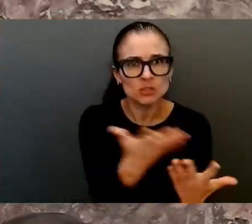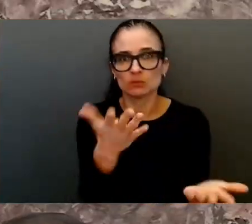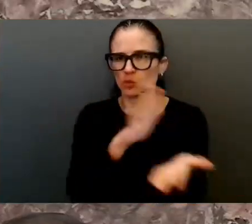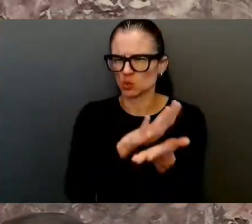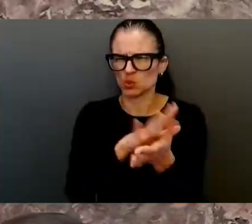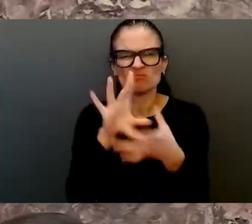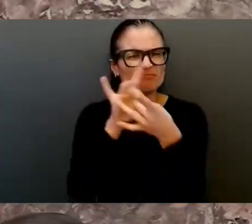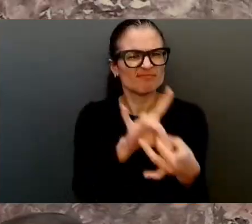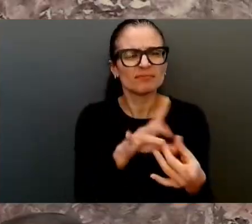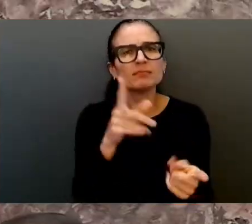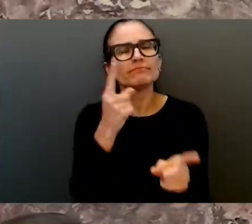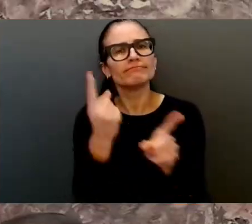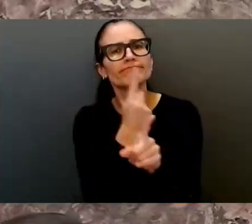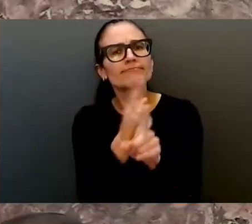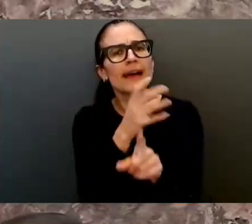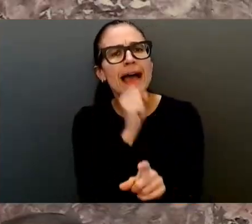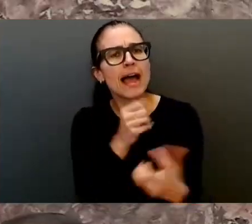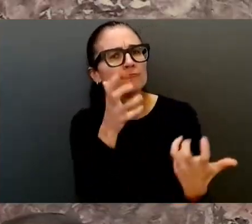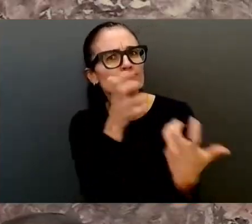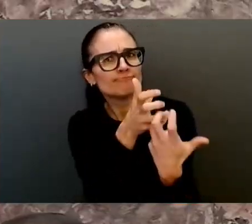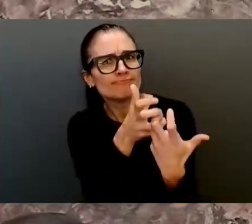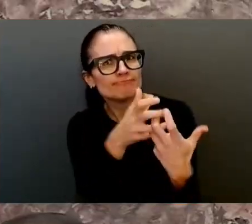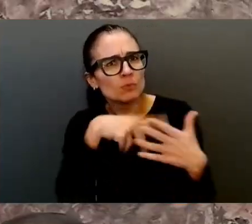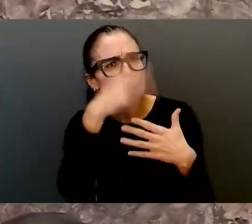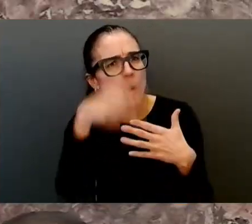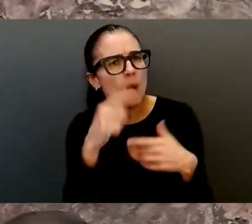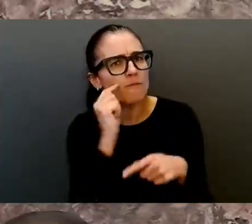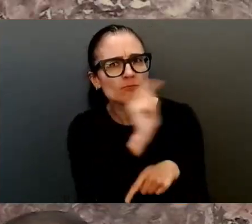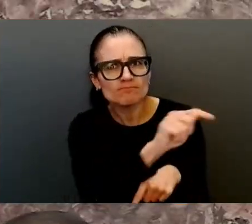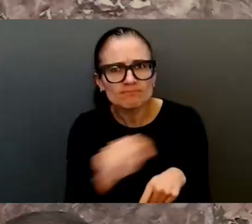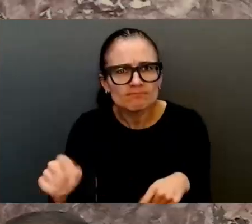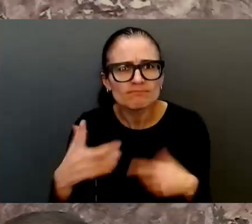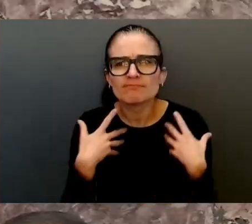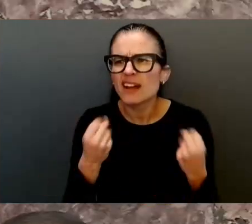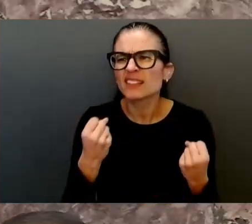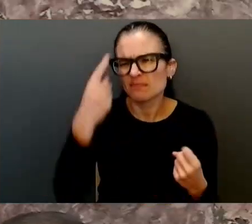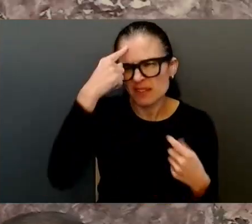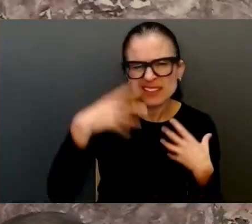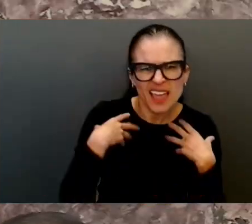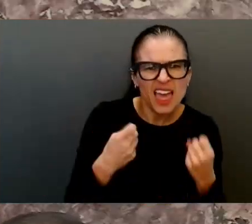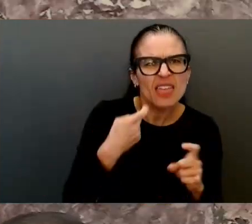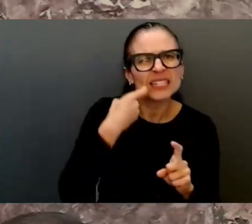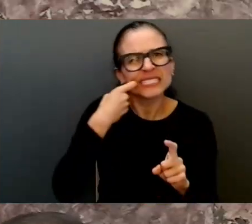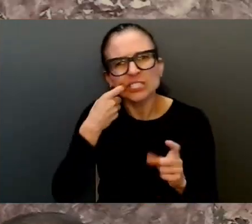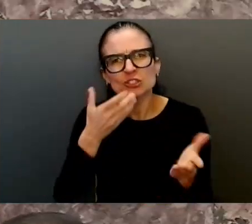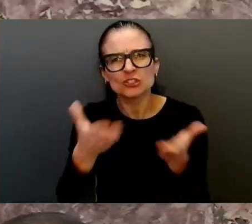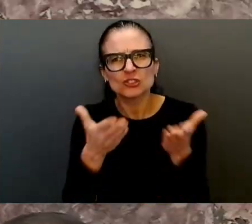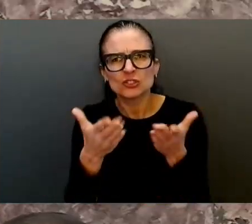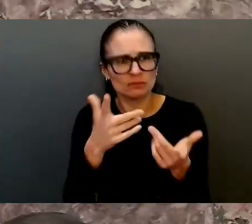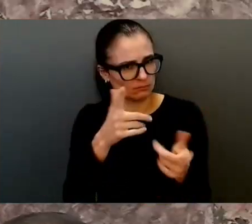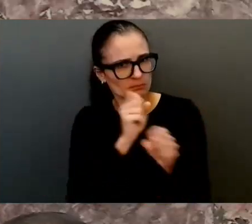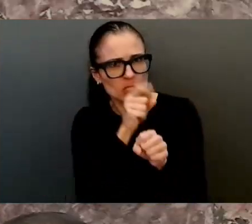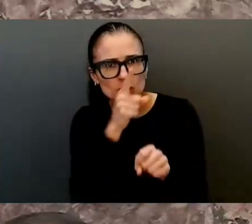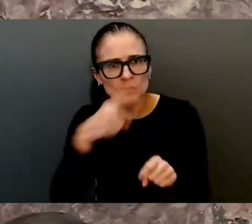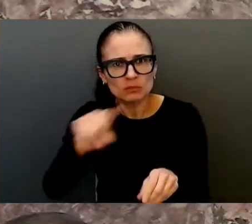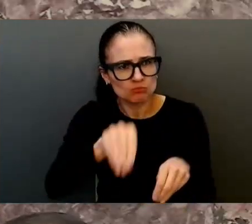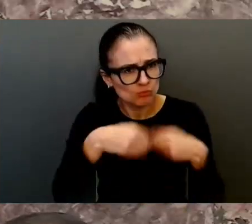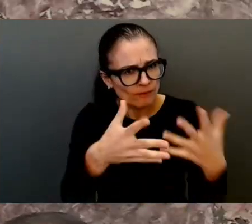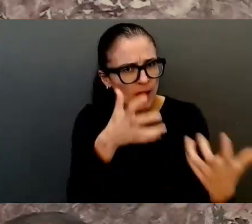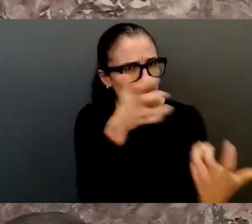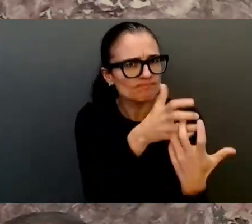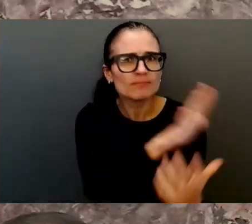that meet the needs of people at the age that they are at, Mr. Speaker. We're going to continue to do that. That's why we've continued to build out services and